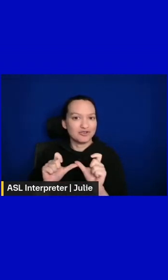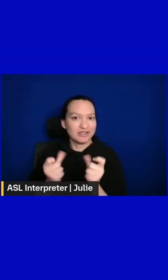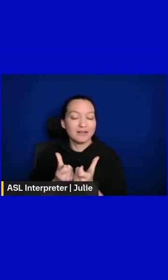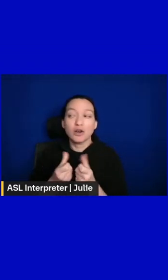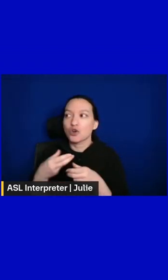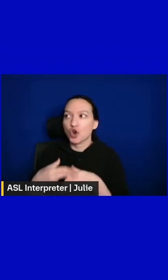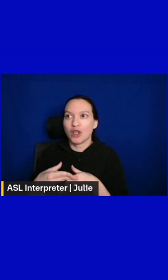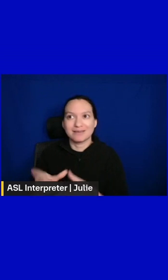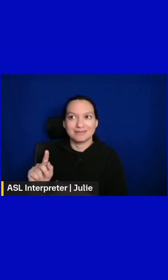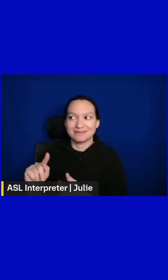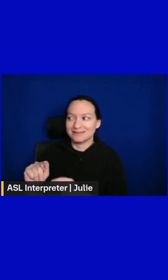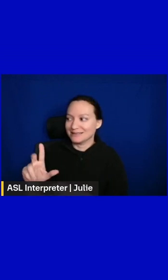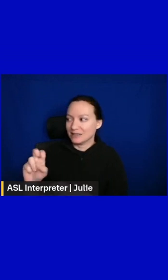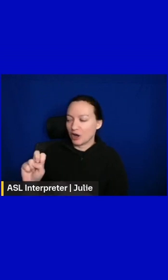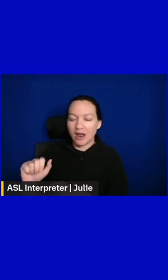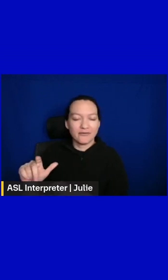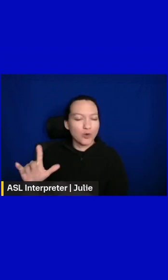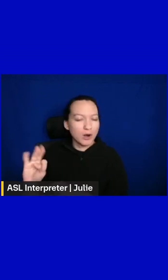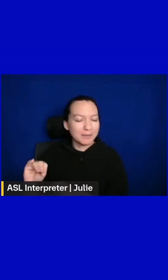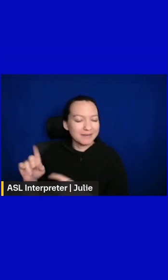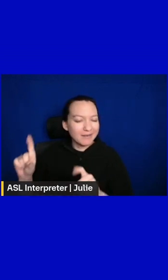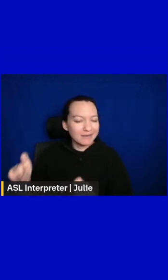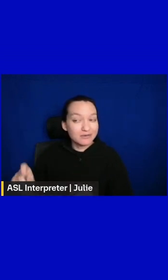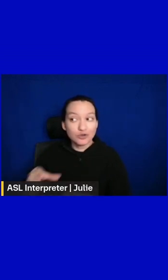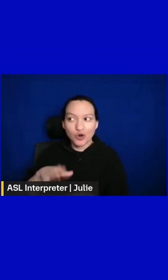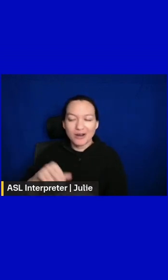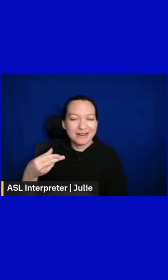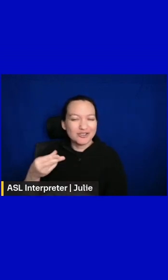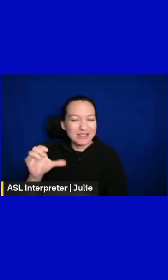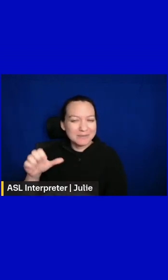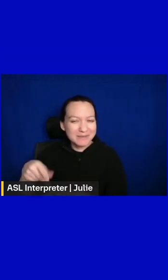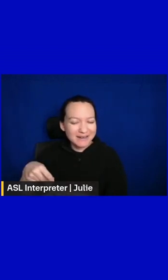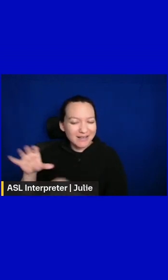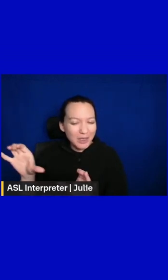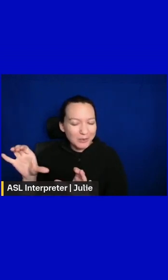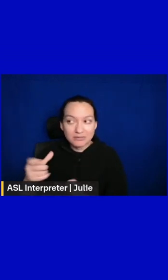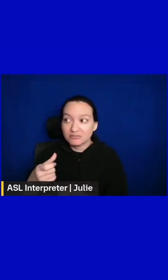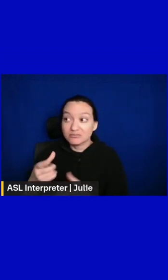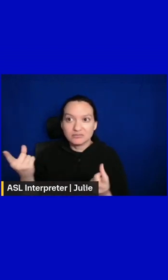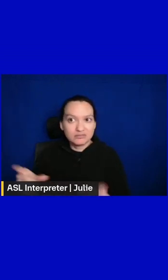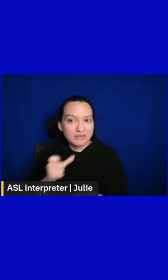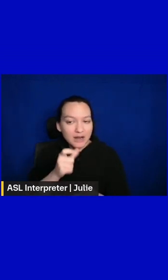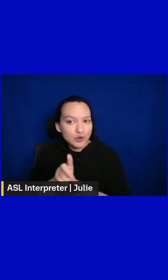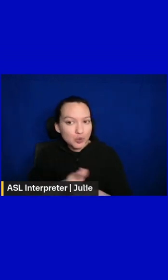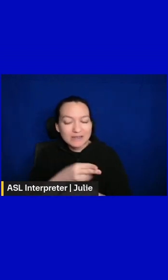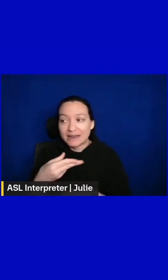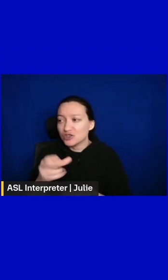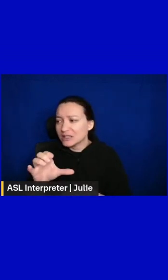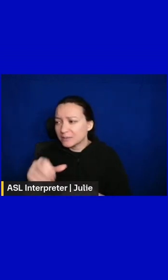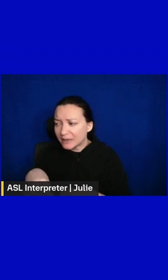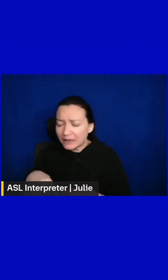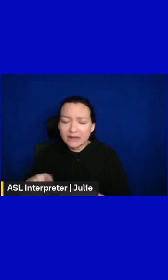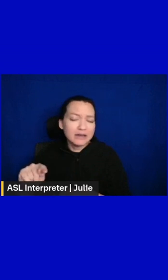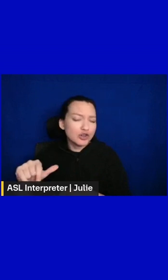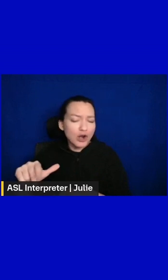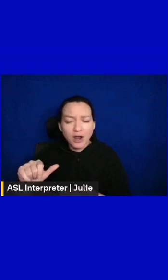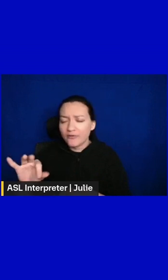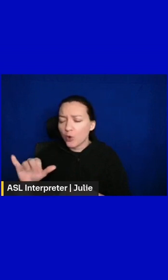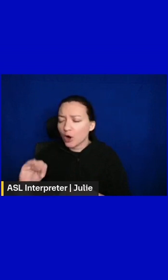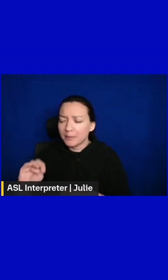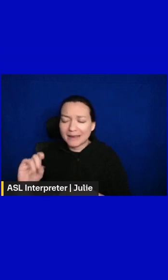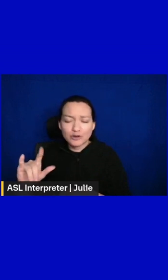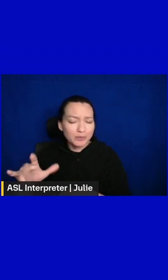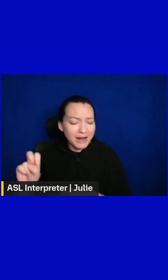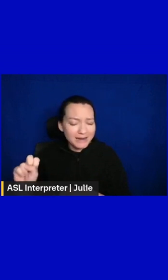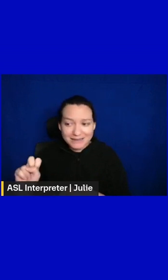right there locally instead of calling out to the HCP cloud. In the event that you're not using HCP or Terraform Enterprise, this would be the